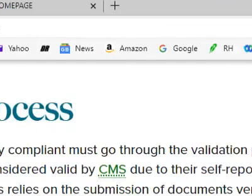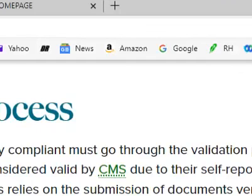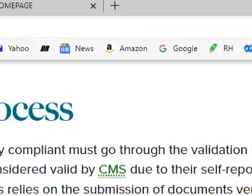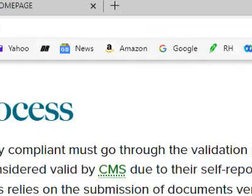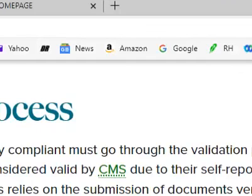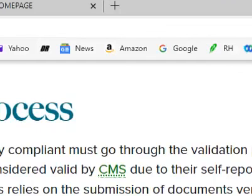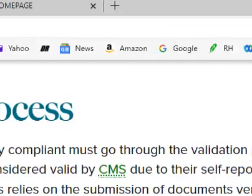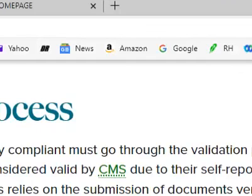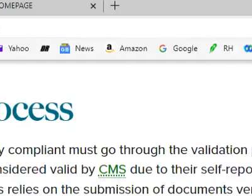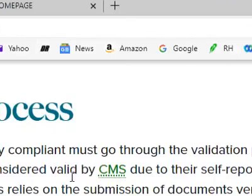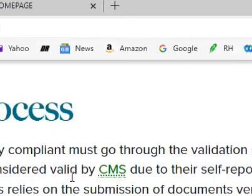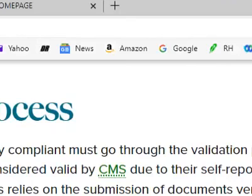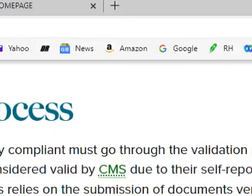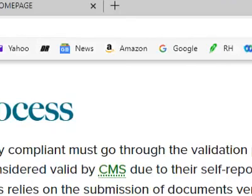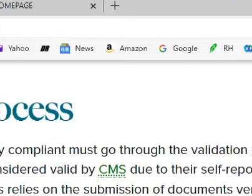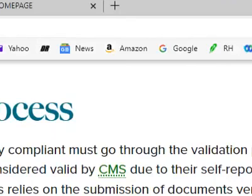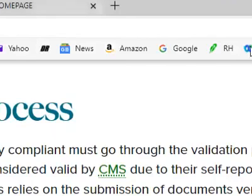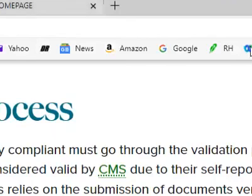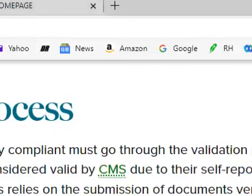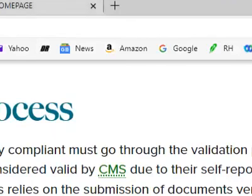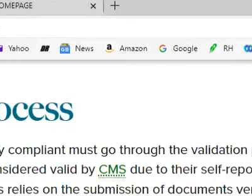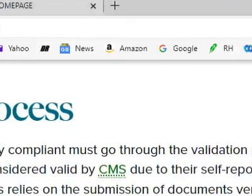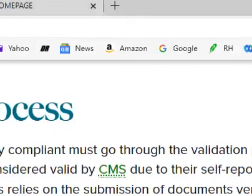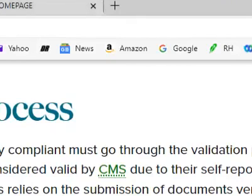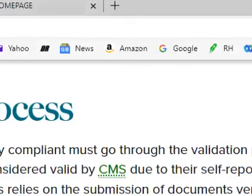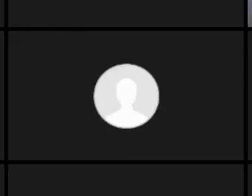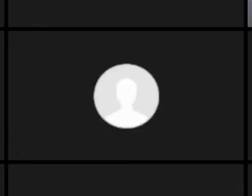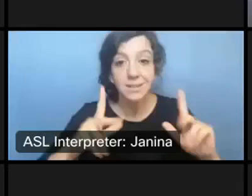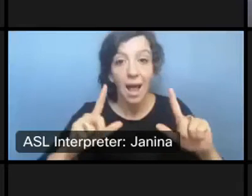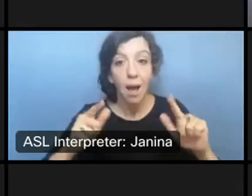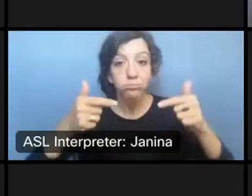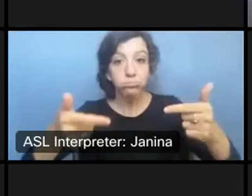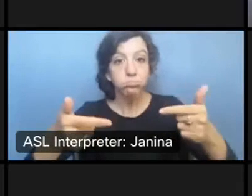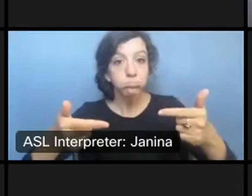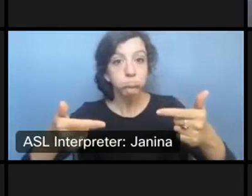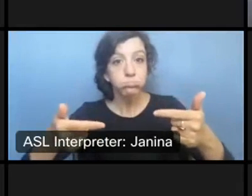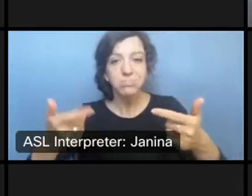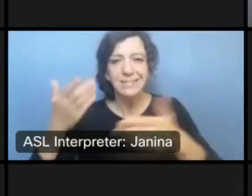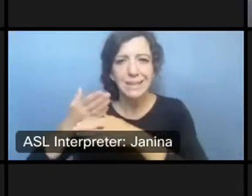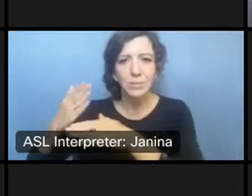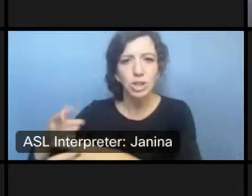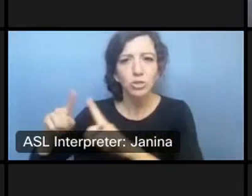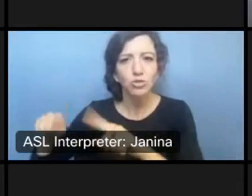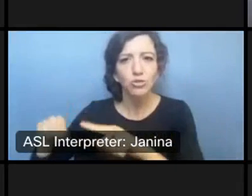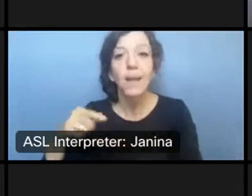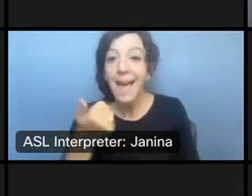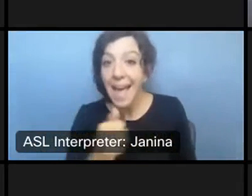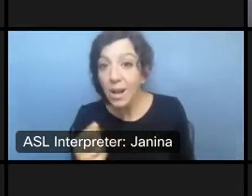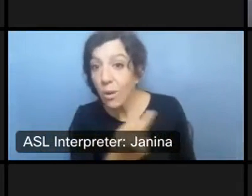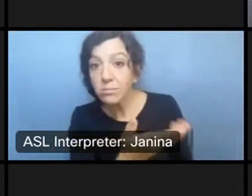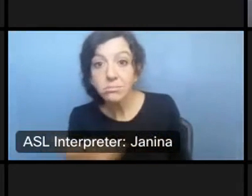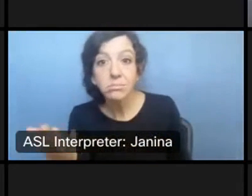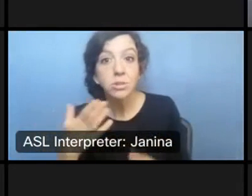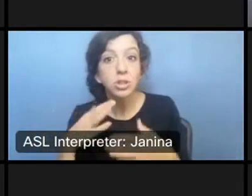agenda items. Community services specialists. I'm going to stop sharing my screen and ask if anyone from